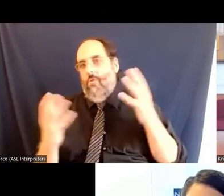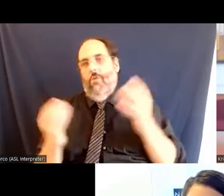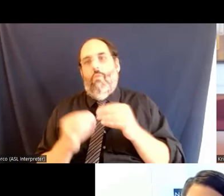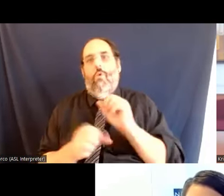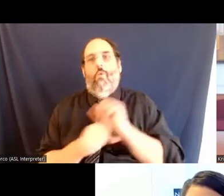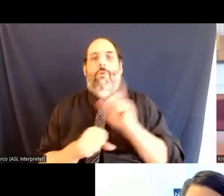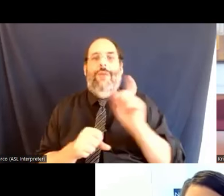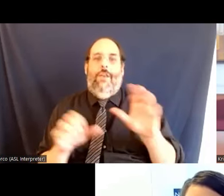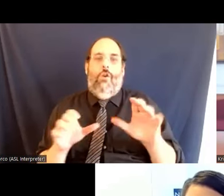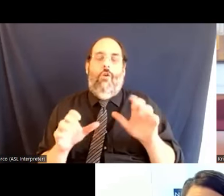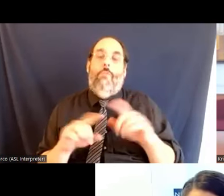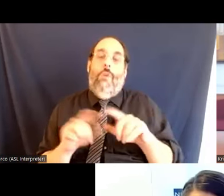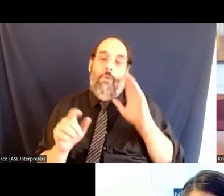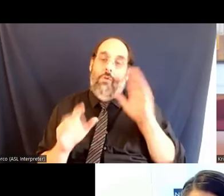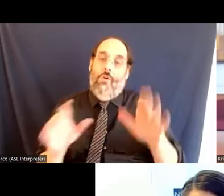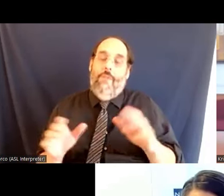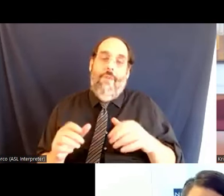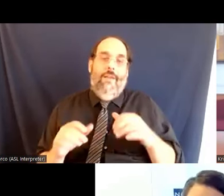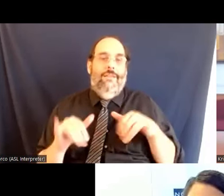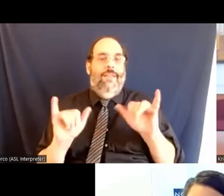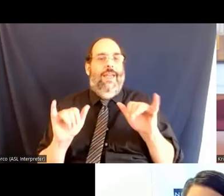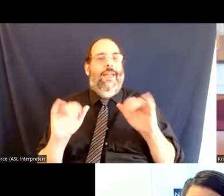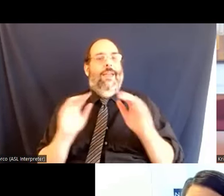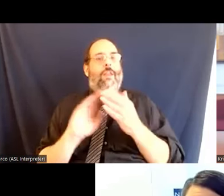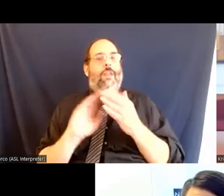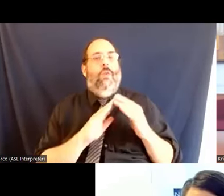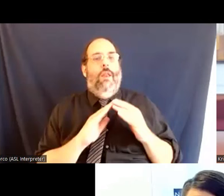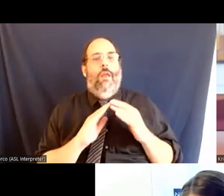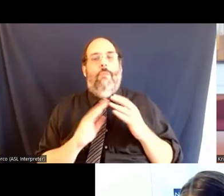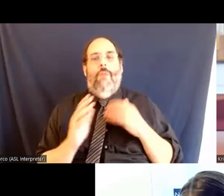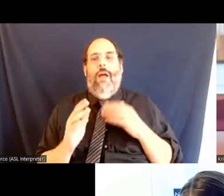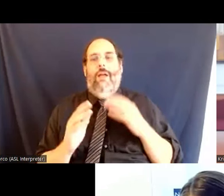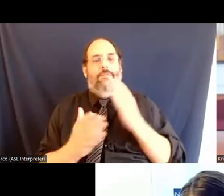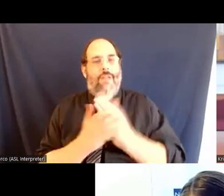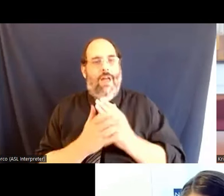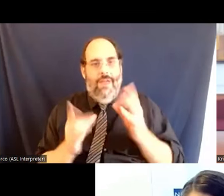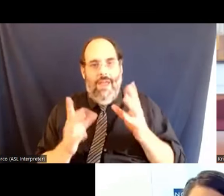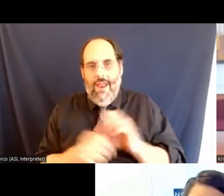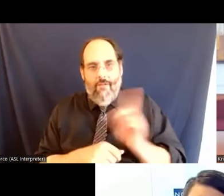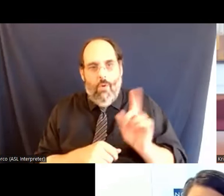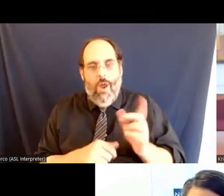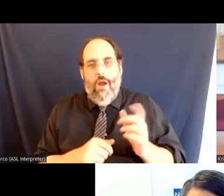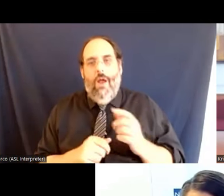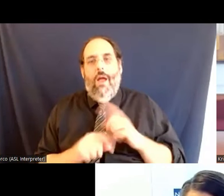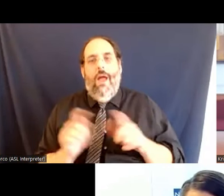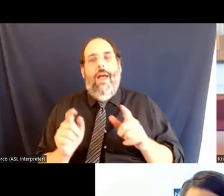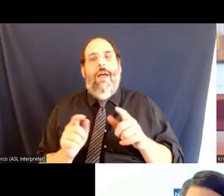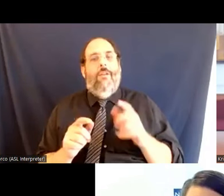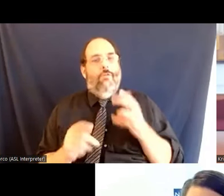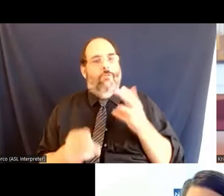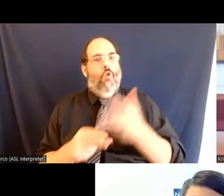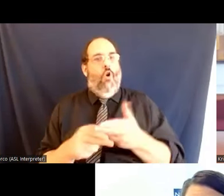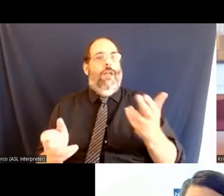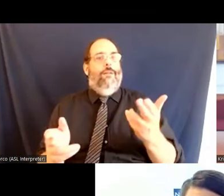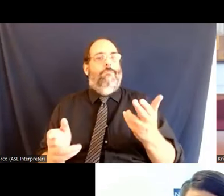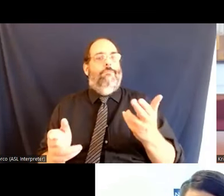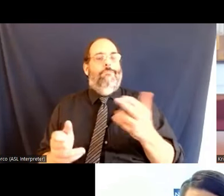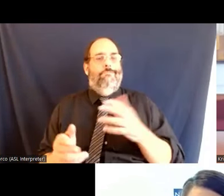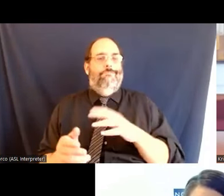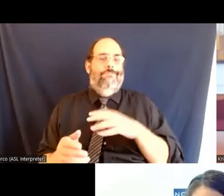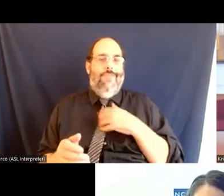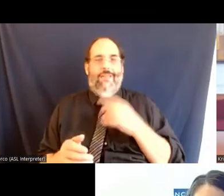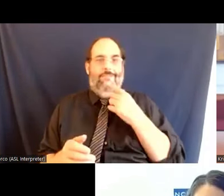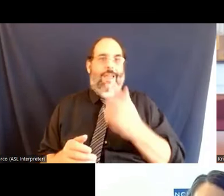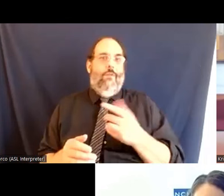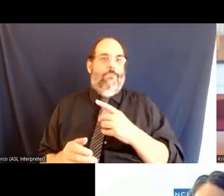to do, but we're gonna do it by remaining in community, by combating hate everywhere that it is, by calling it out and actually creating